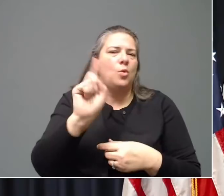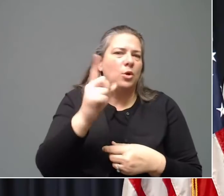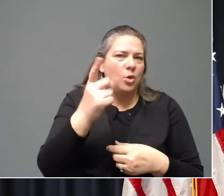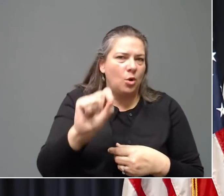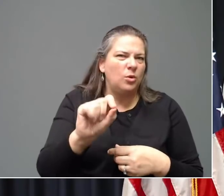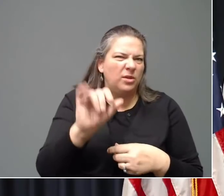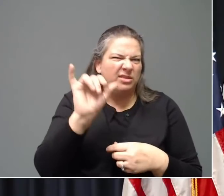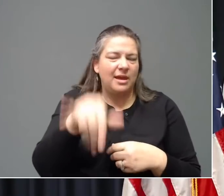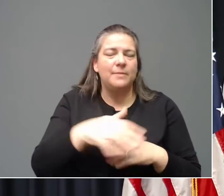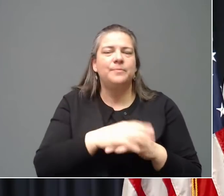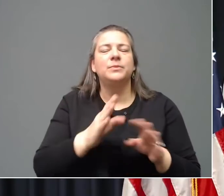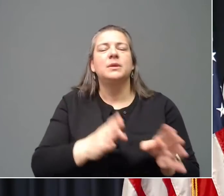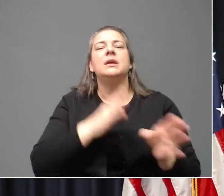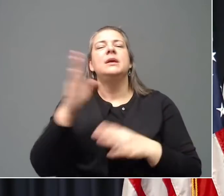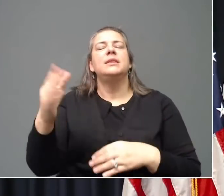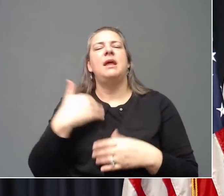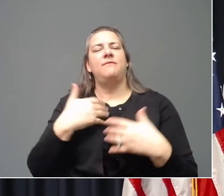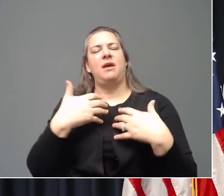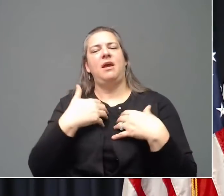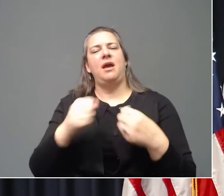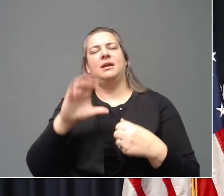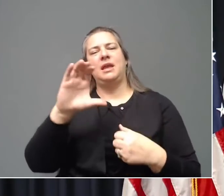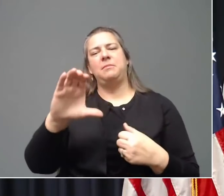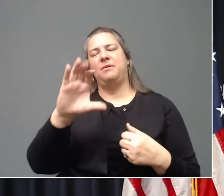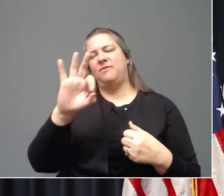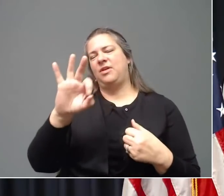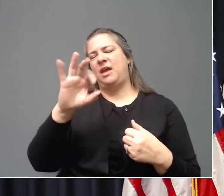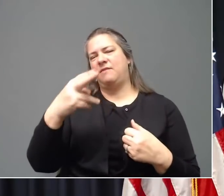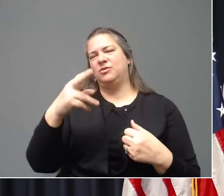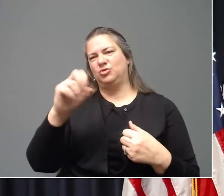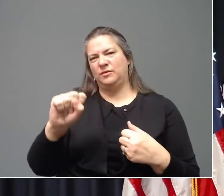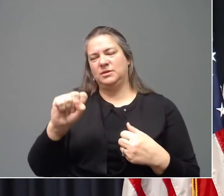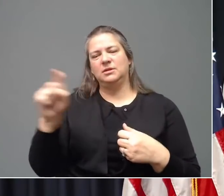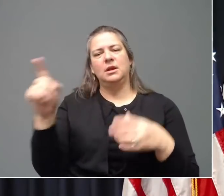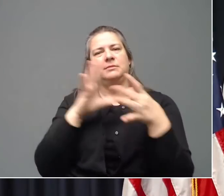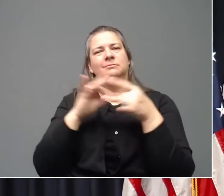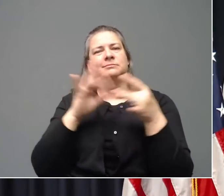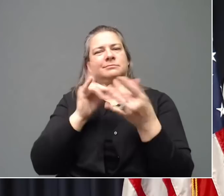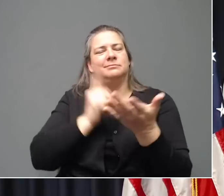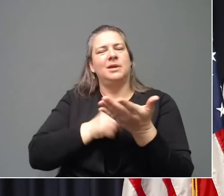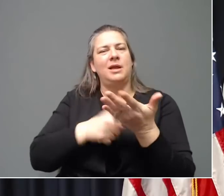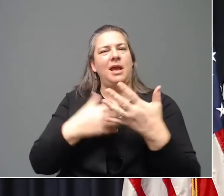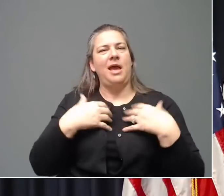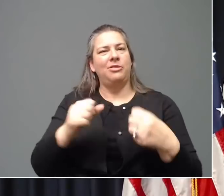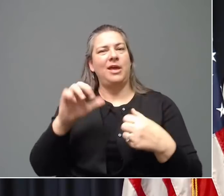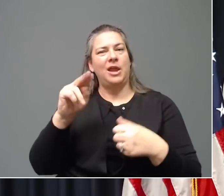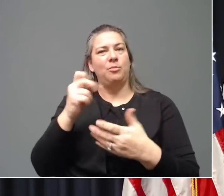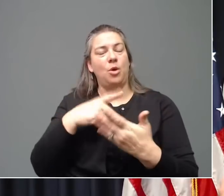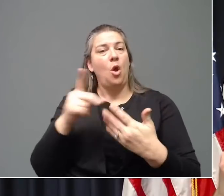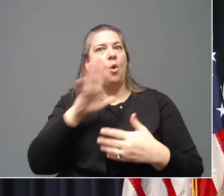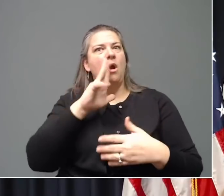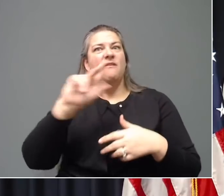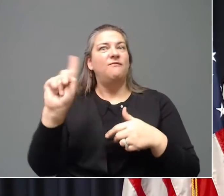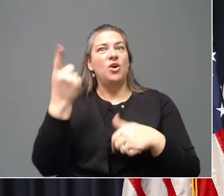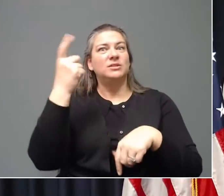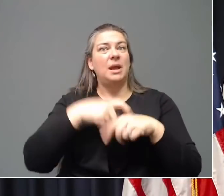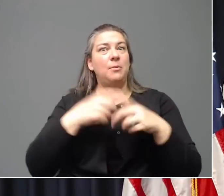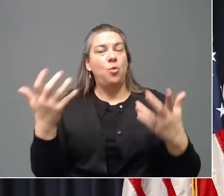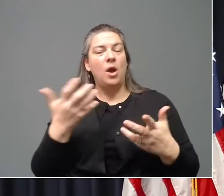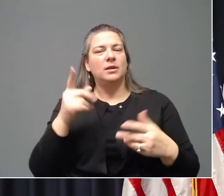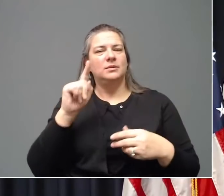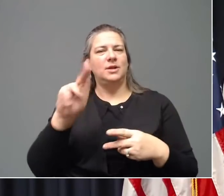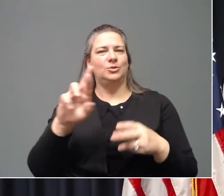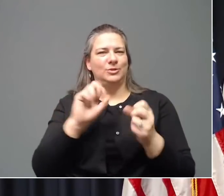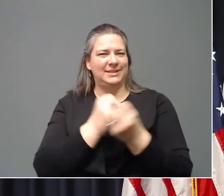Family Services is going to talk about our long-term care program. And we got Dr. Stack for the first time in a while here with us.